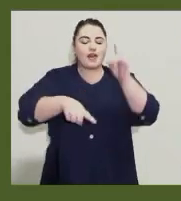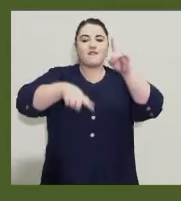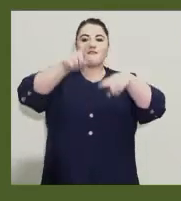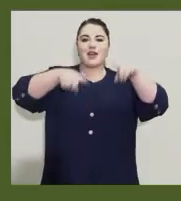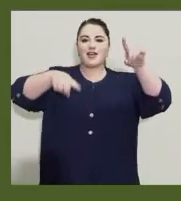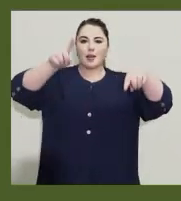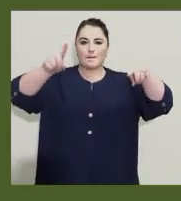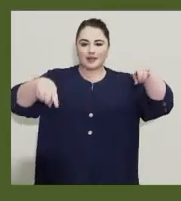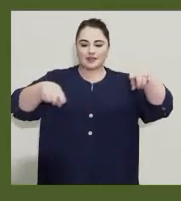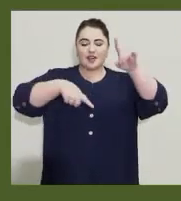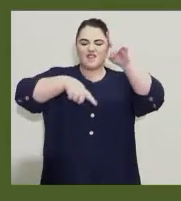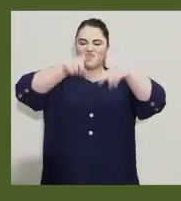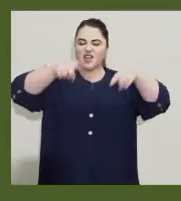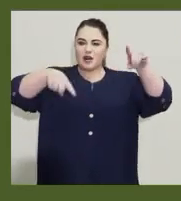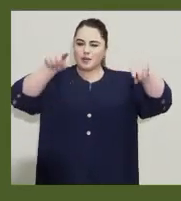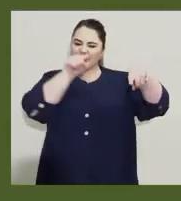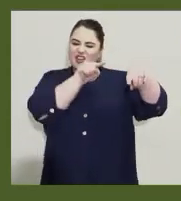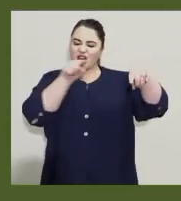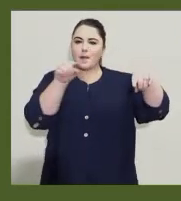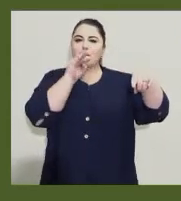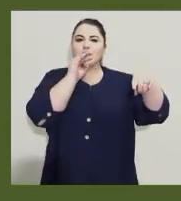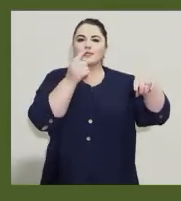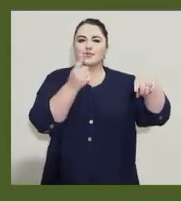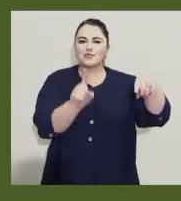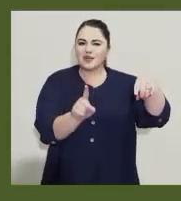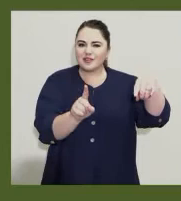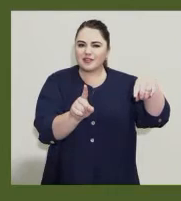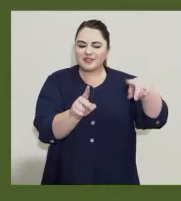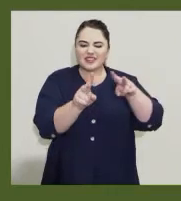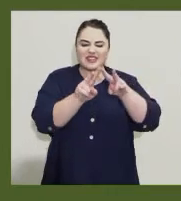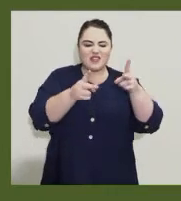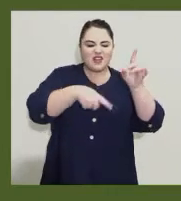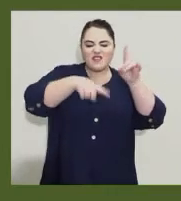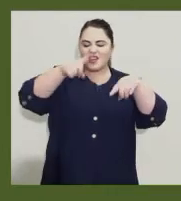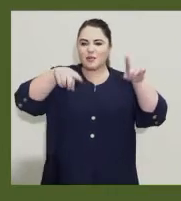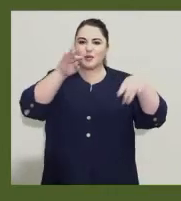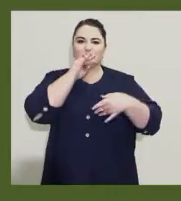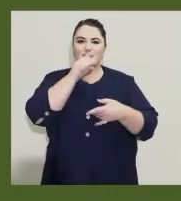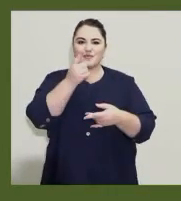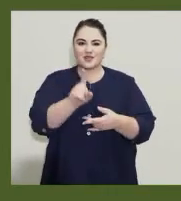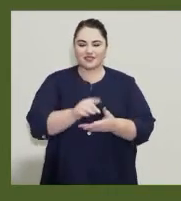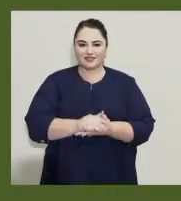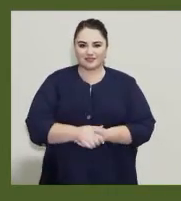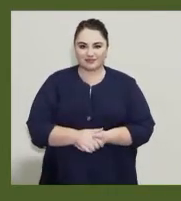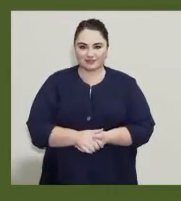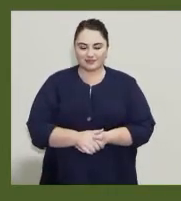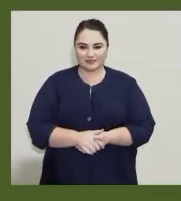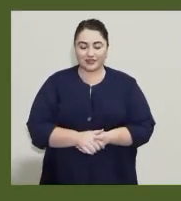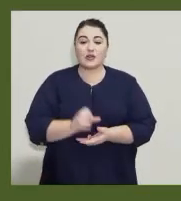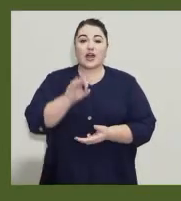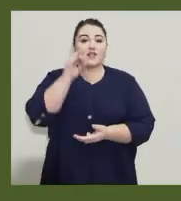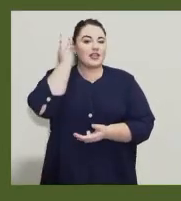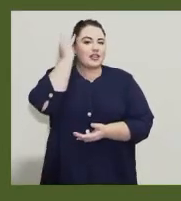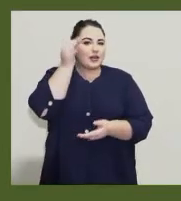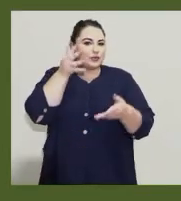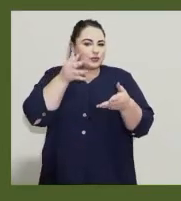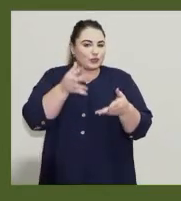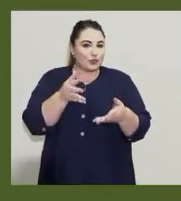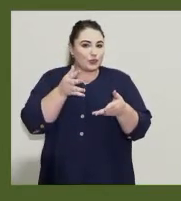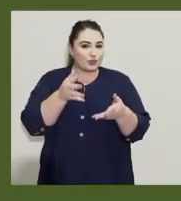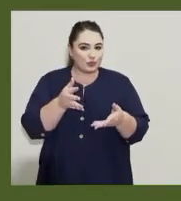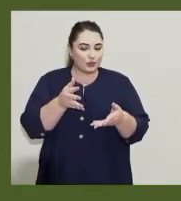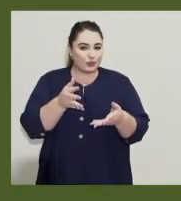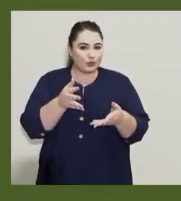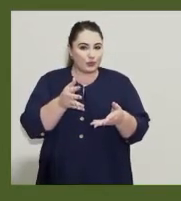the variables. What are we talking about when we talk about different variables? So in thinking about